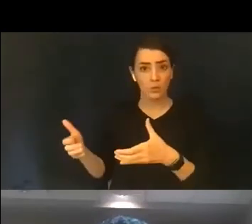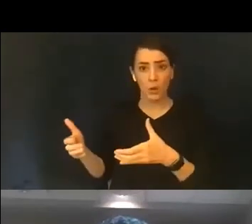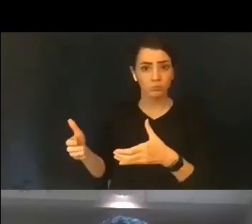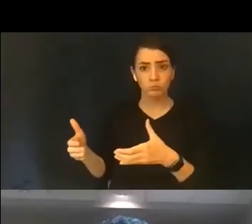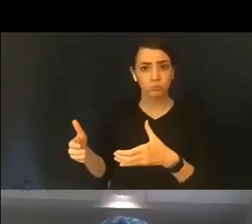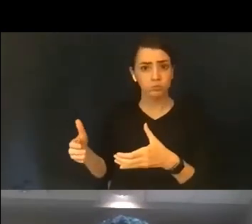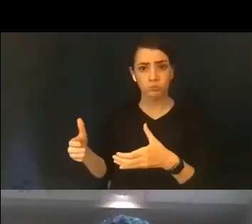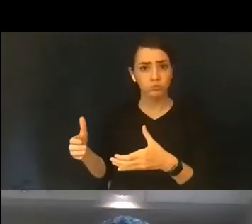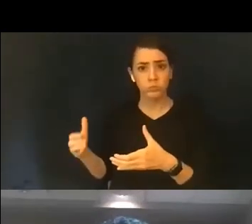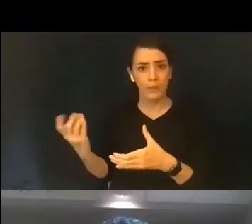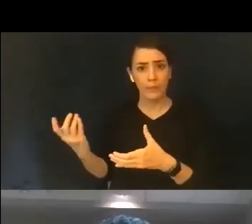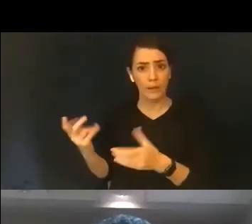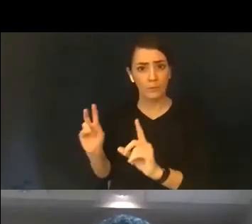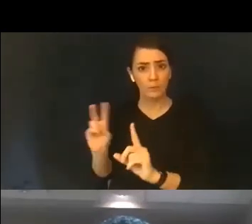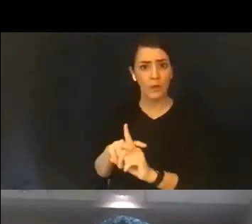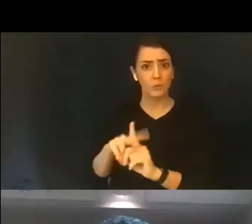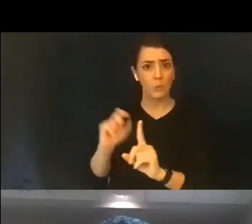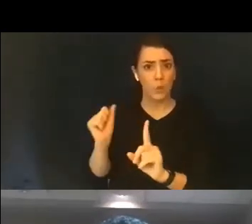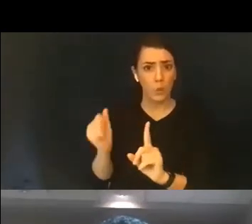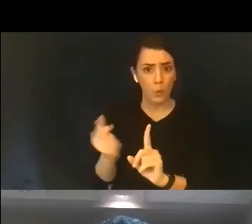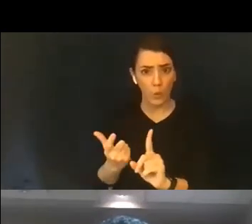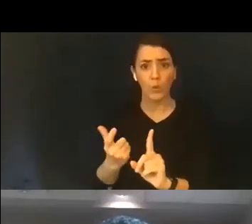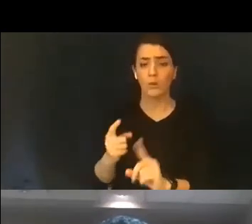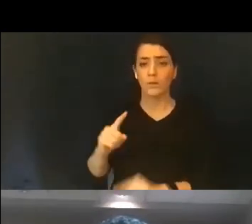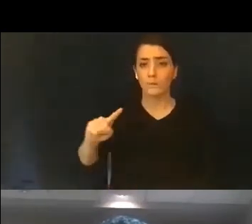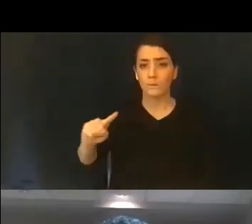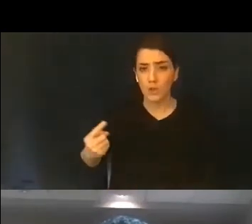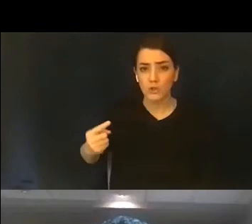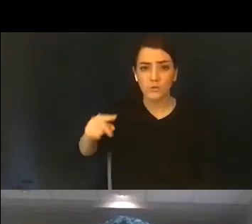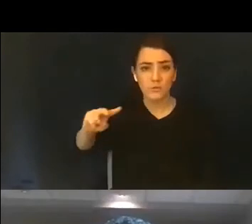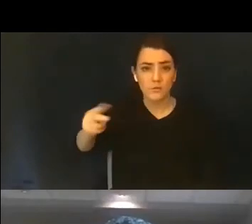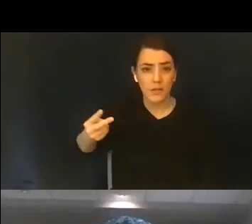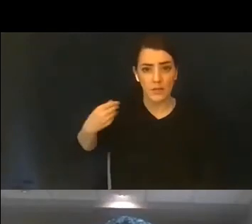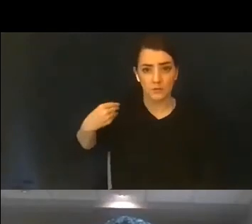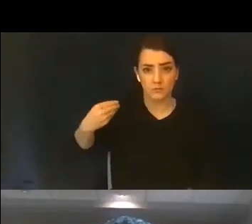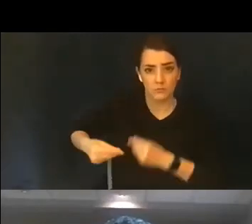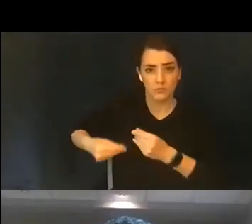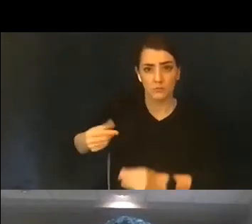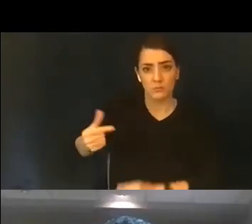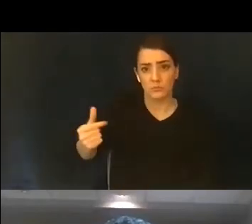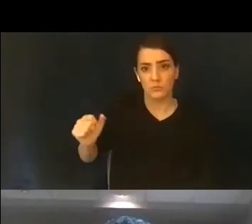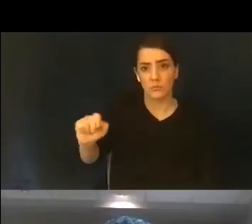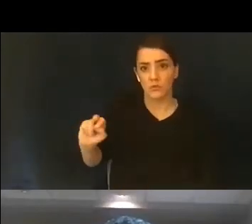population of first generation and second generation Americans.